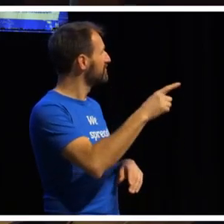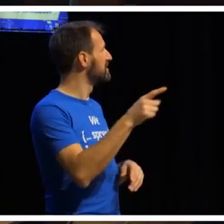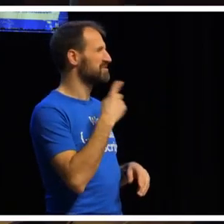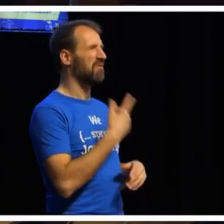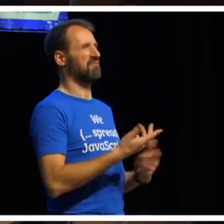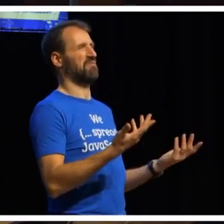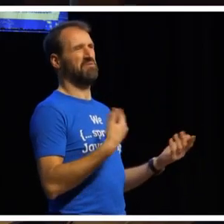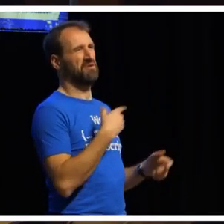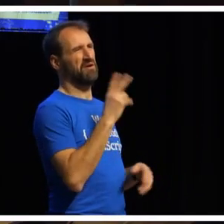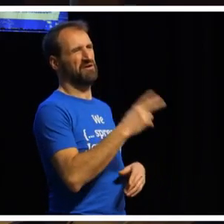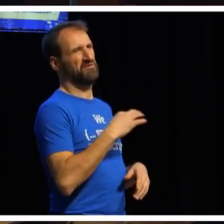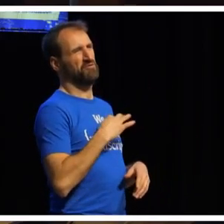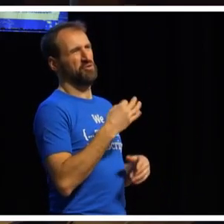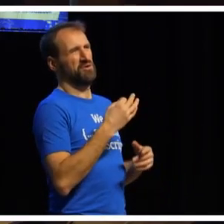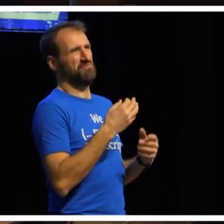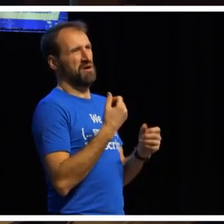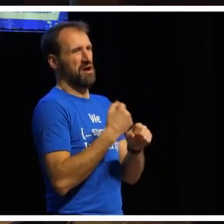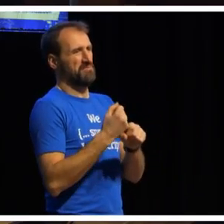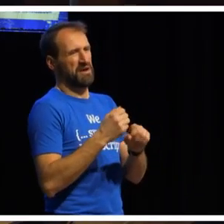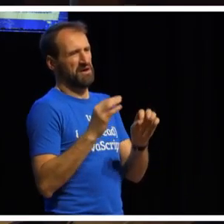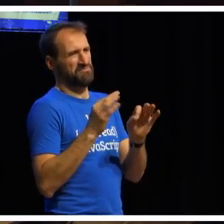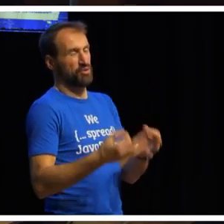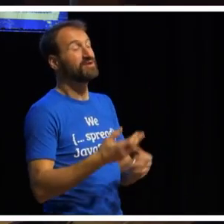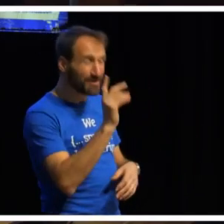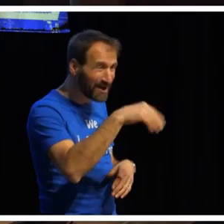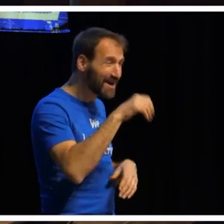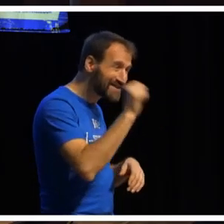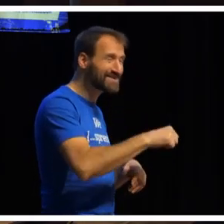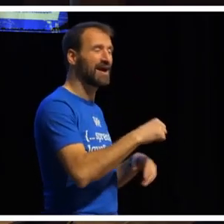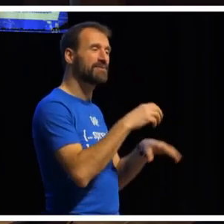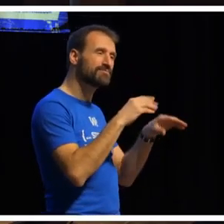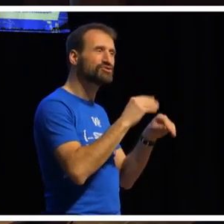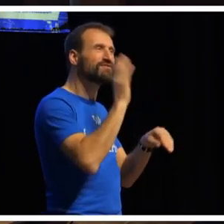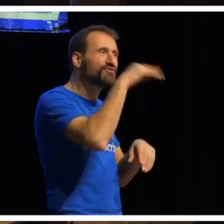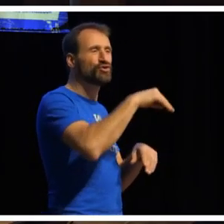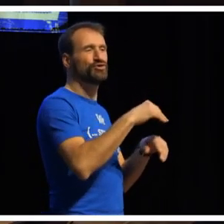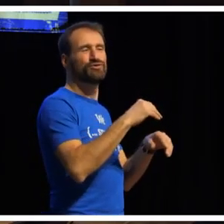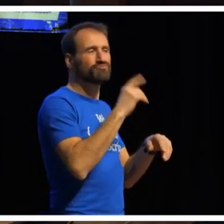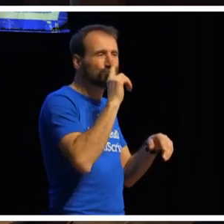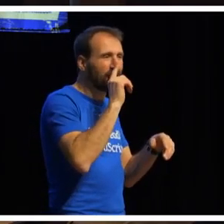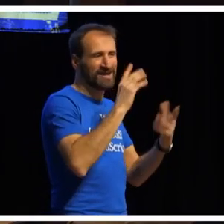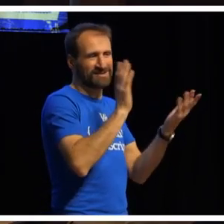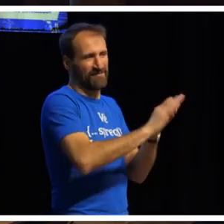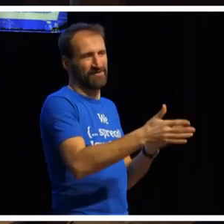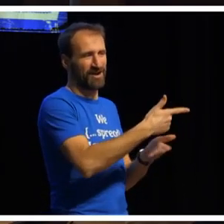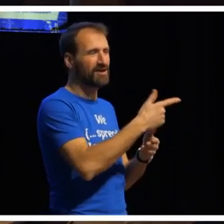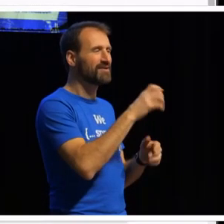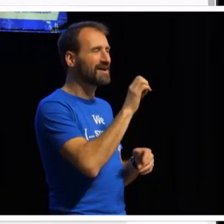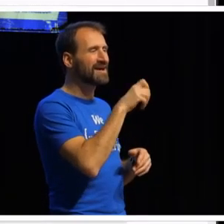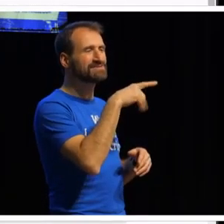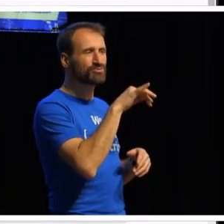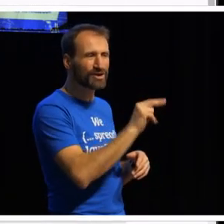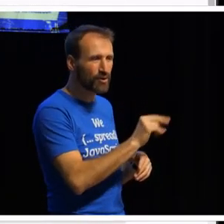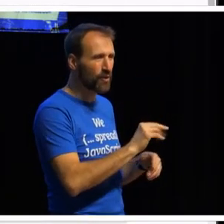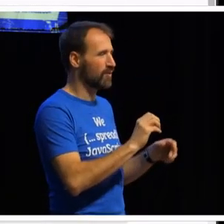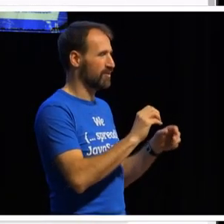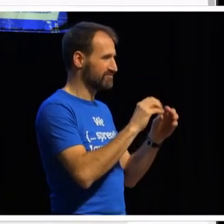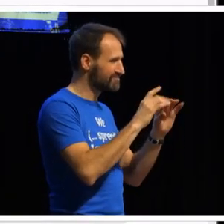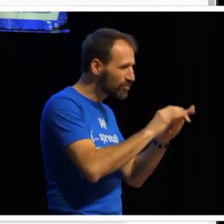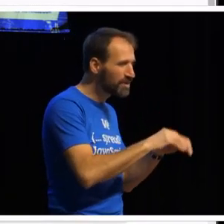have a lot of fun just playing with Espruino on whatever board you choose to use it on, whether it's one of the official boards or something like Node MCU.